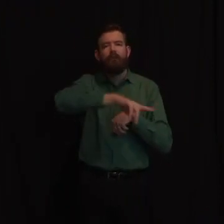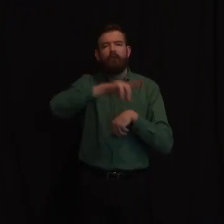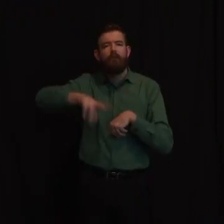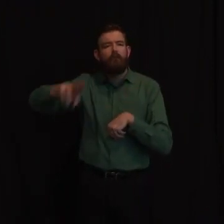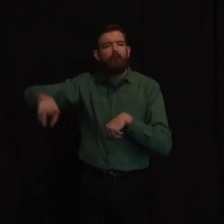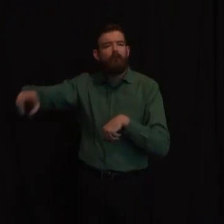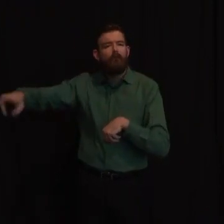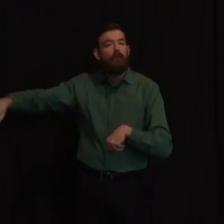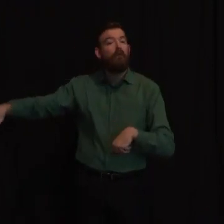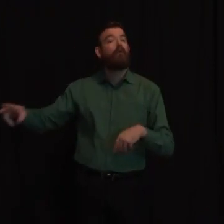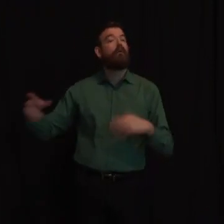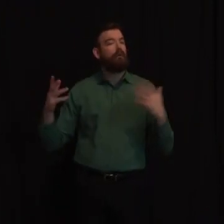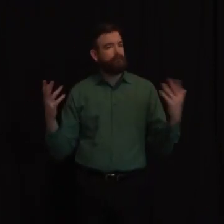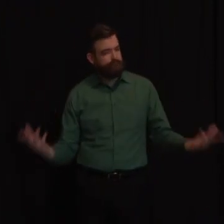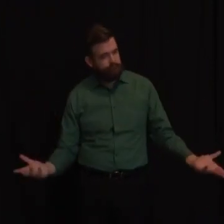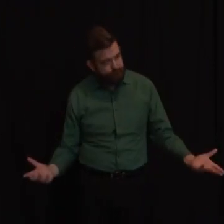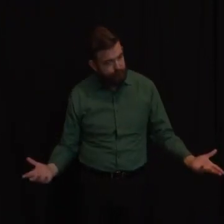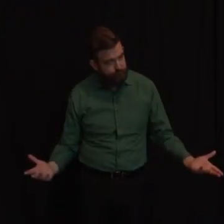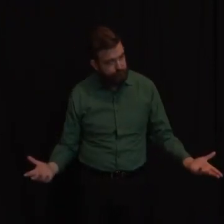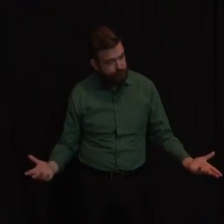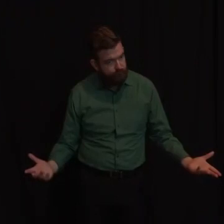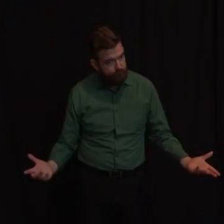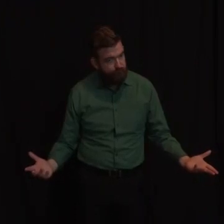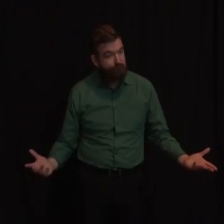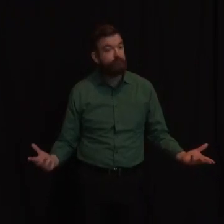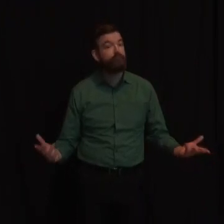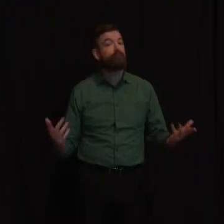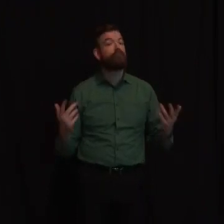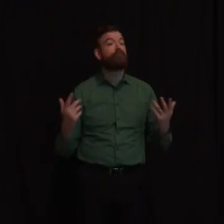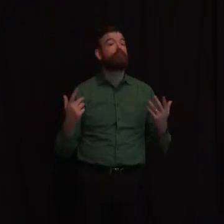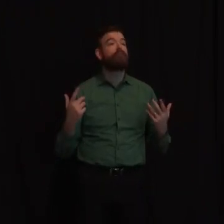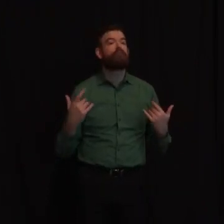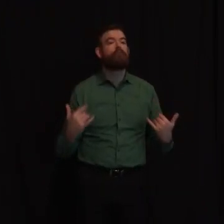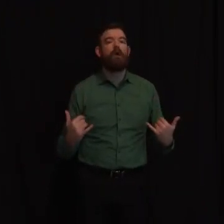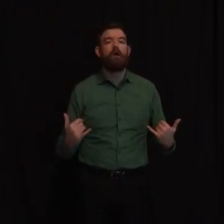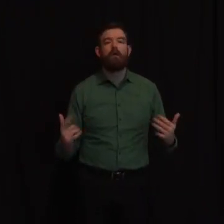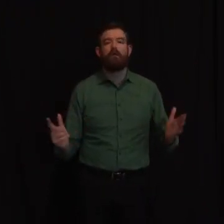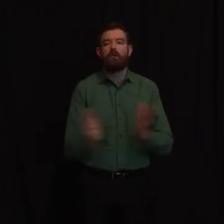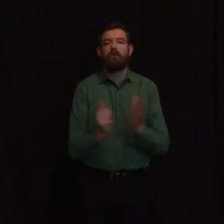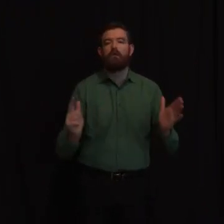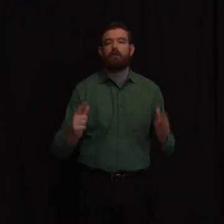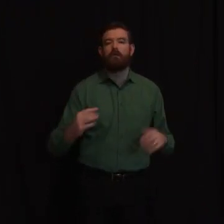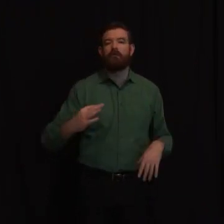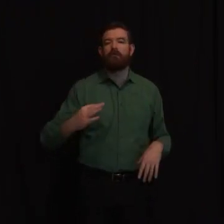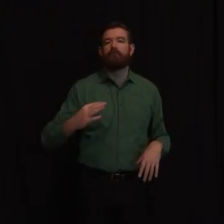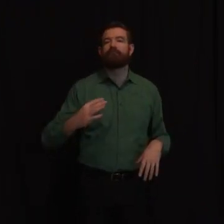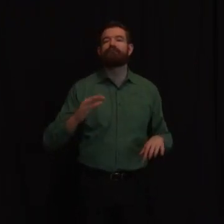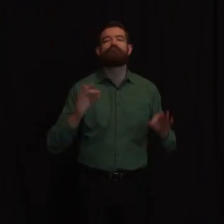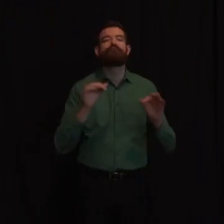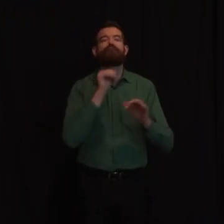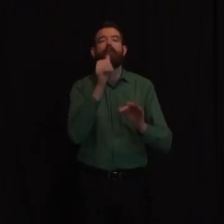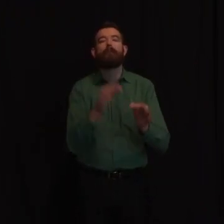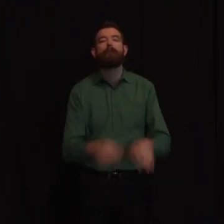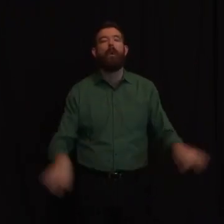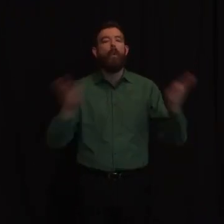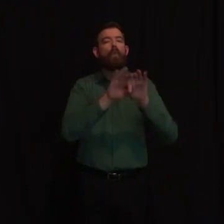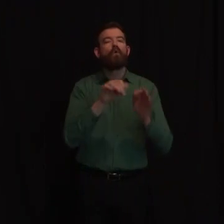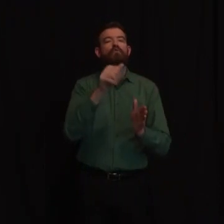you will recall no elective surgeries are being done, so surgical units that are not filled at this